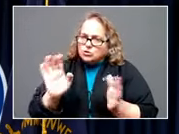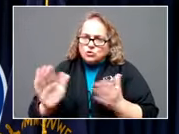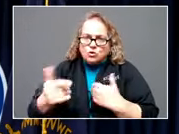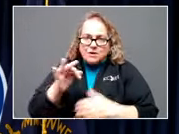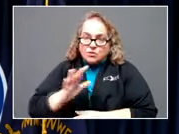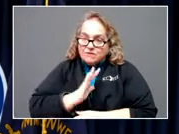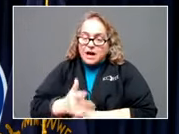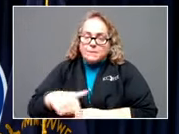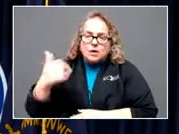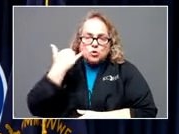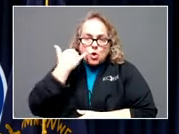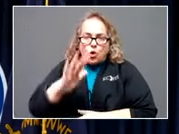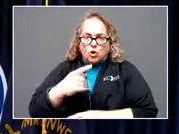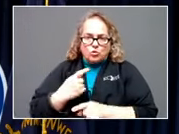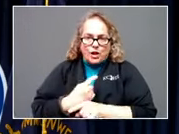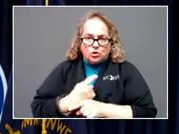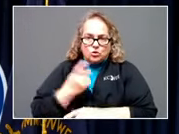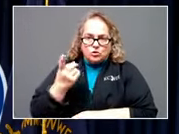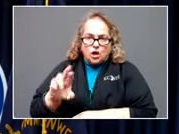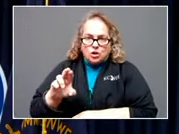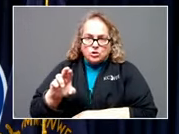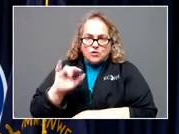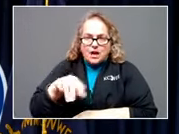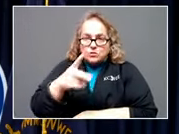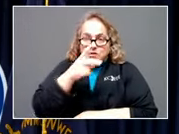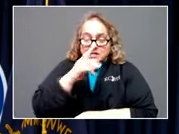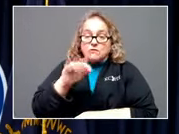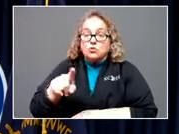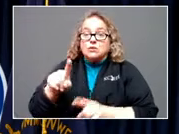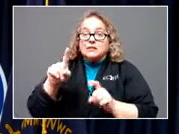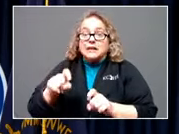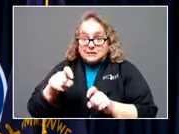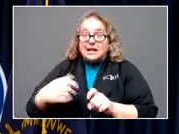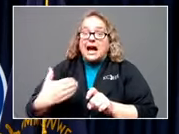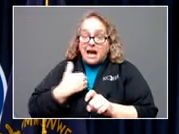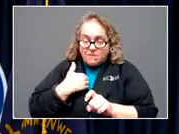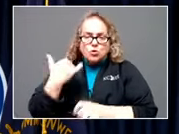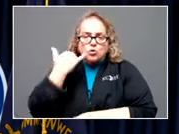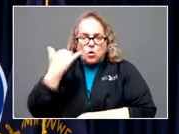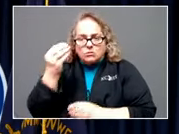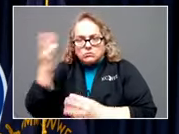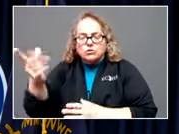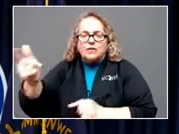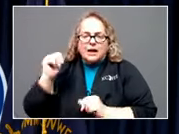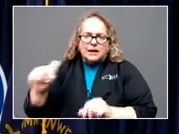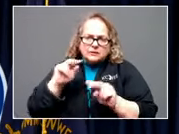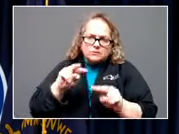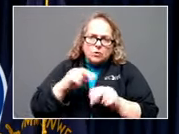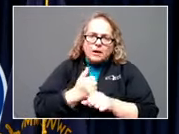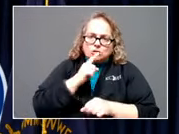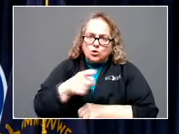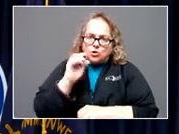you see, if you test positive, I would at least give a call to, so that they can monitor you and so that they are